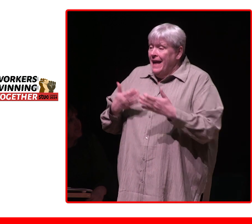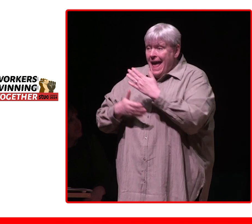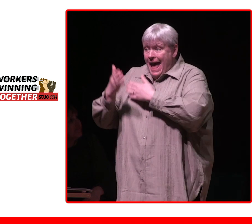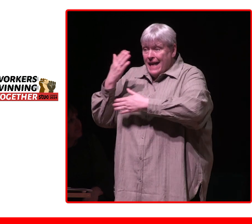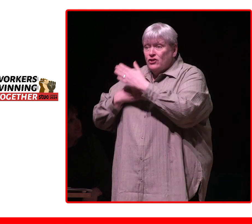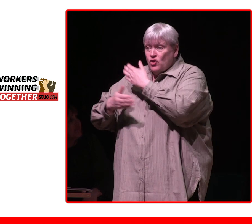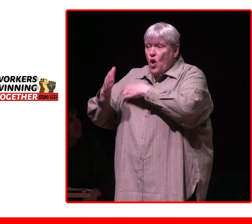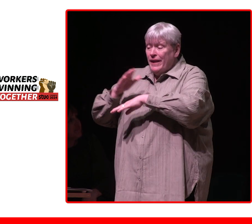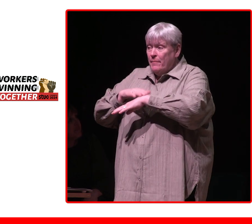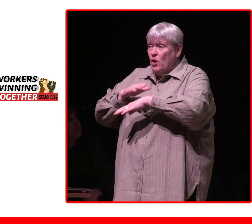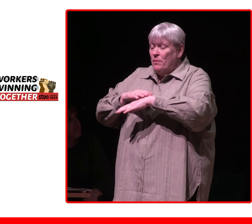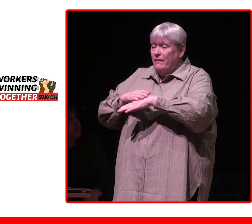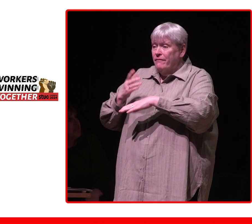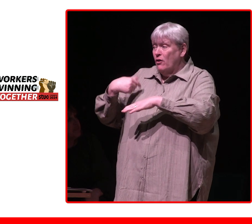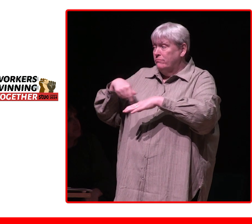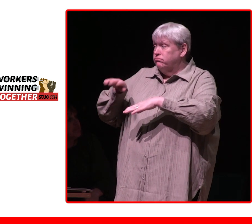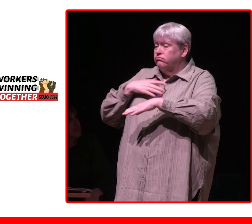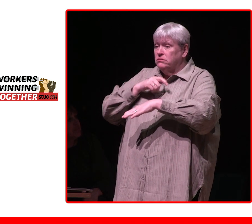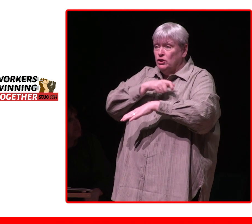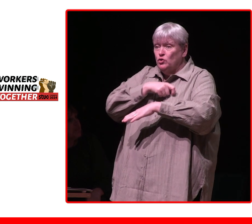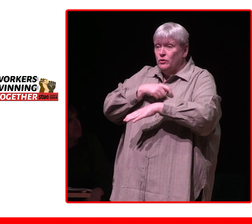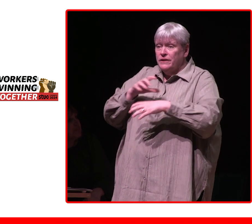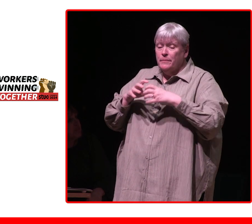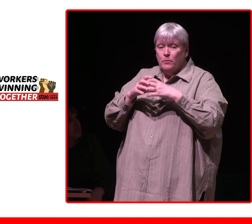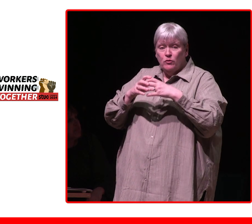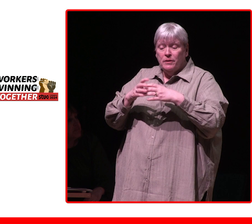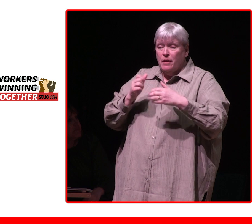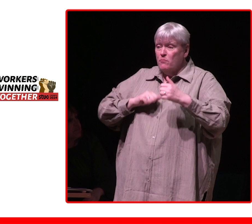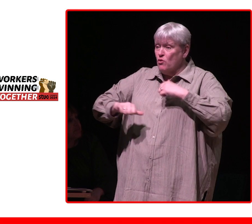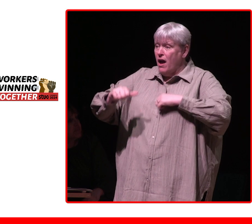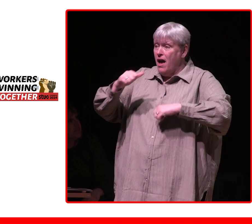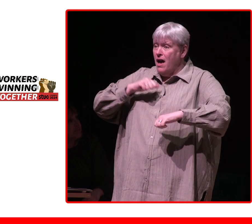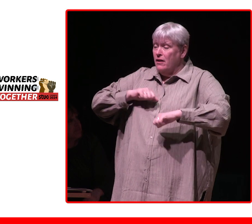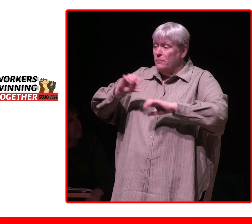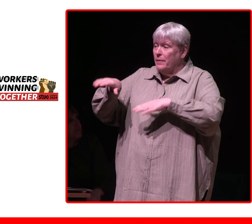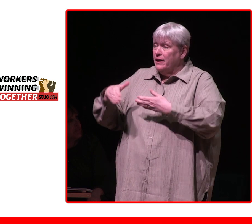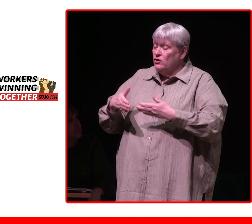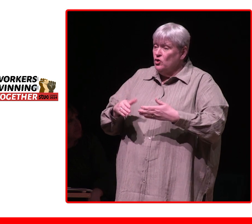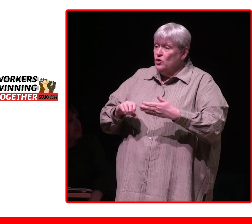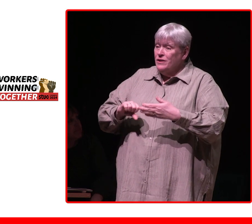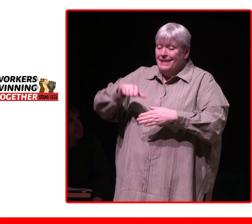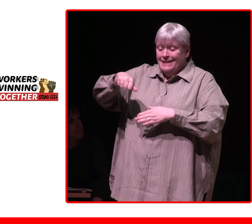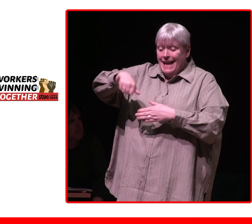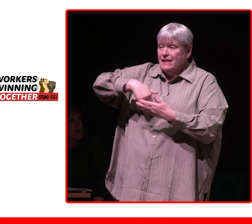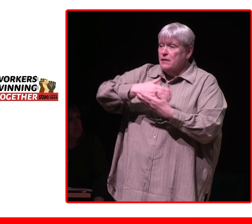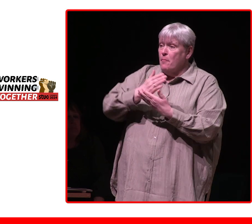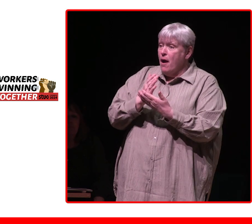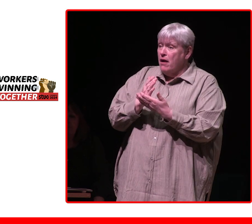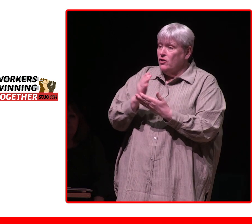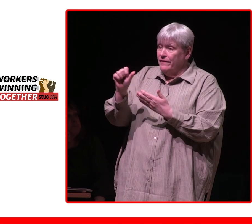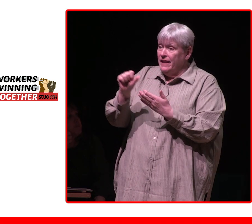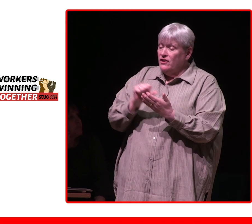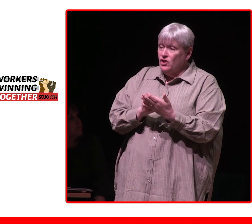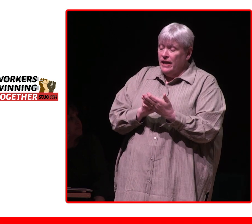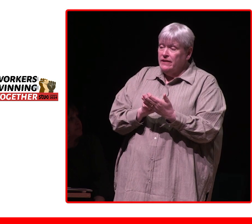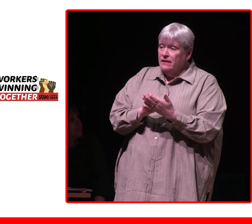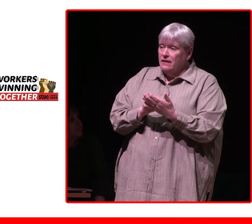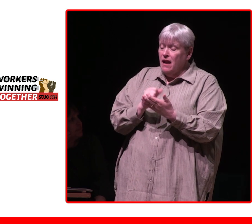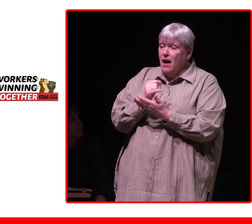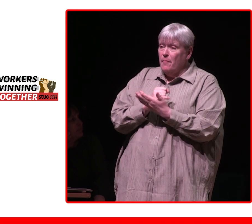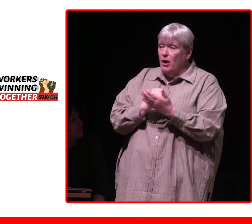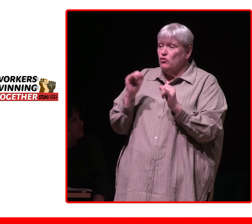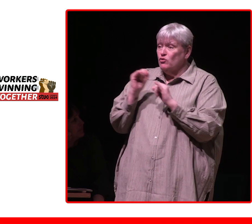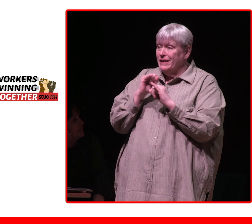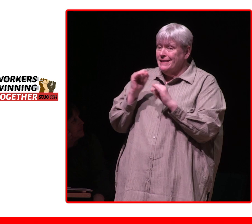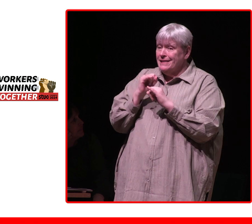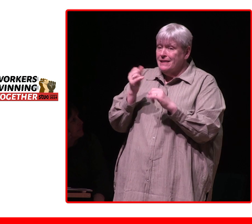moment for our movement, I'm really proud to be able to introduce the next part of the agenda, which is on the crisis in